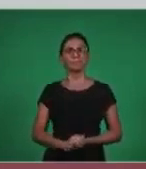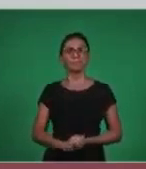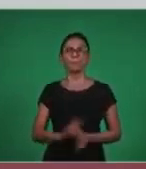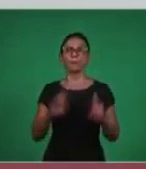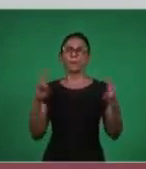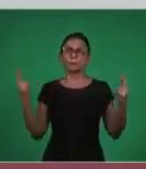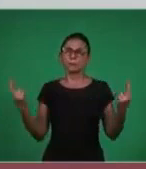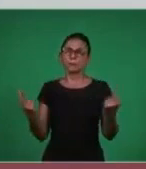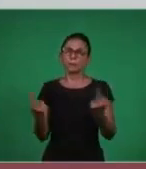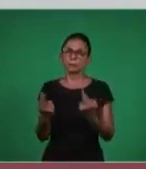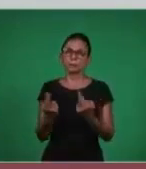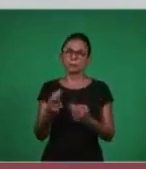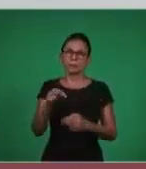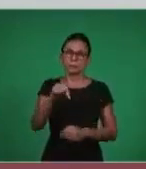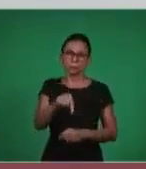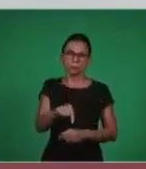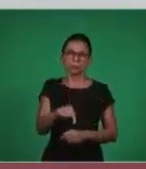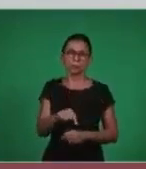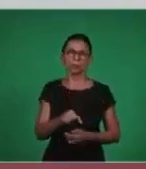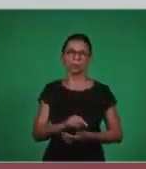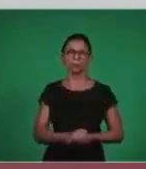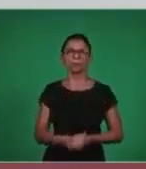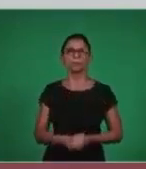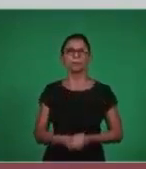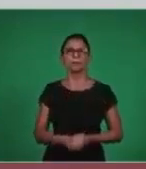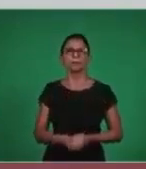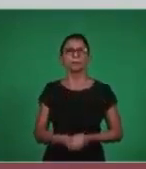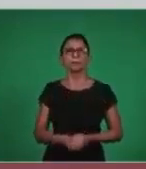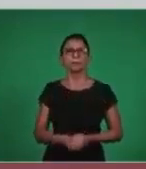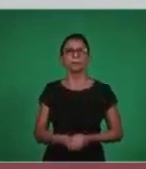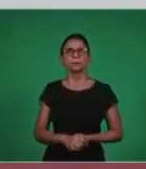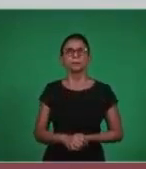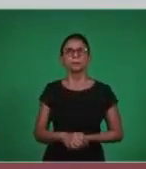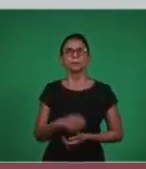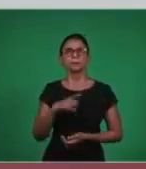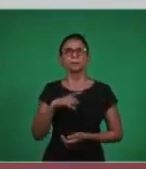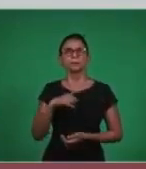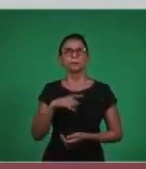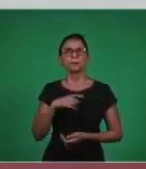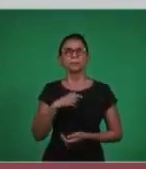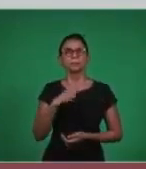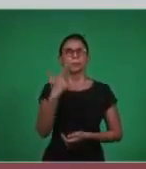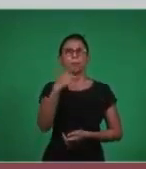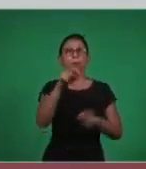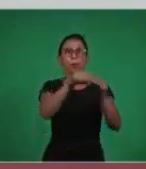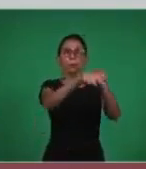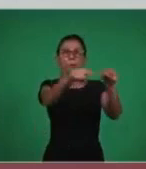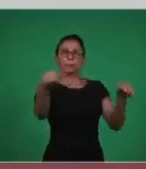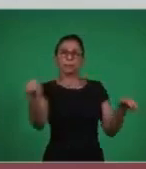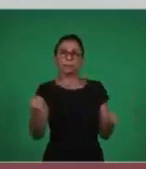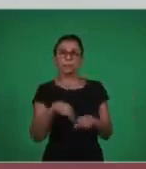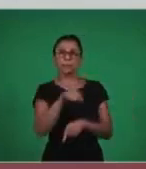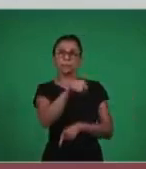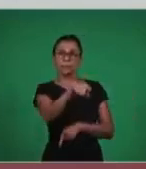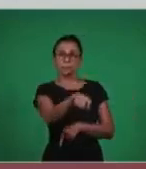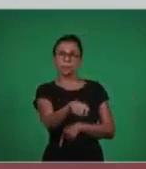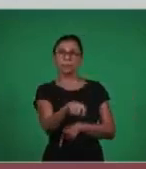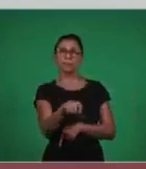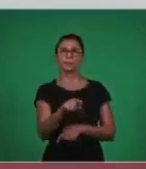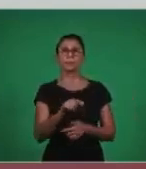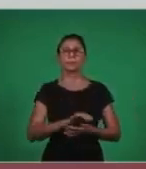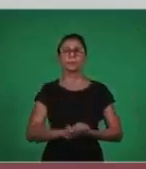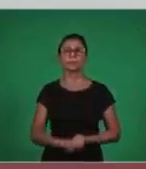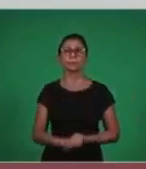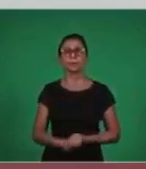season that this meeting that happens here, there's another downstairs, there's another room that is already full. We have